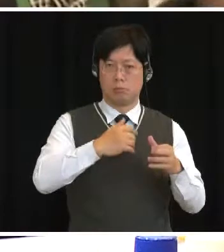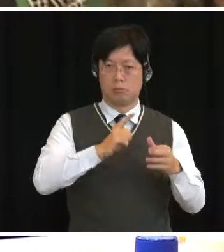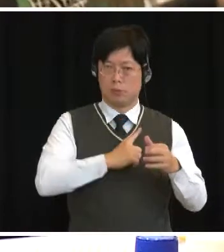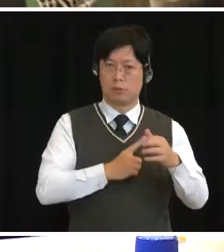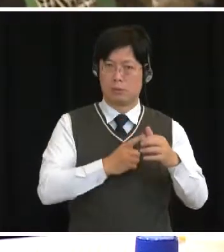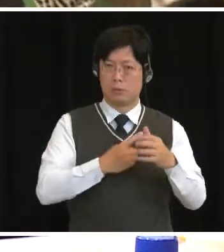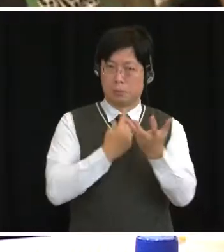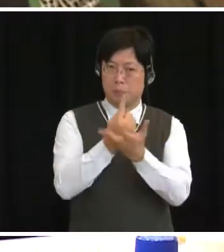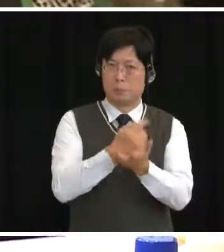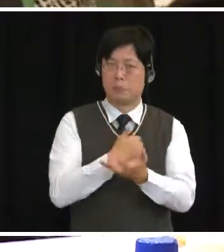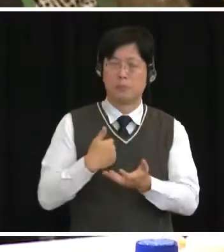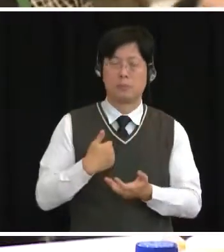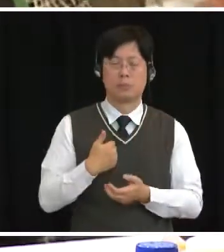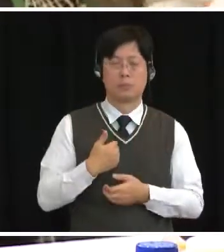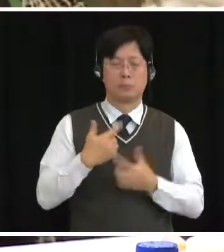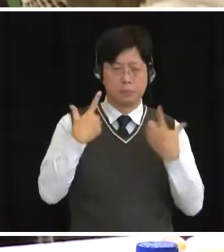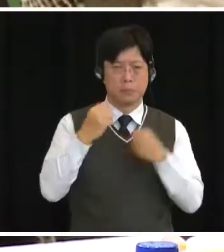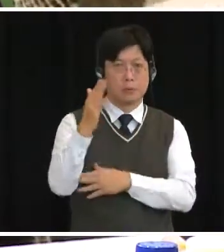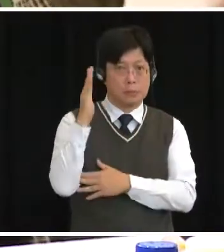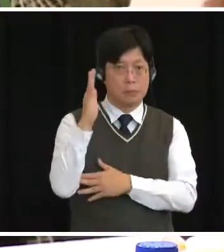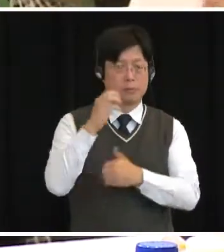opinions.